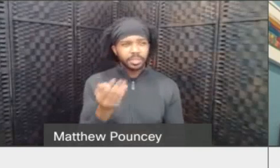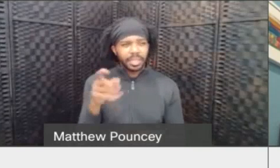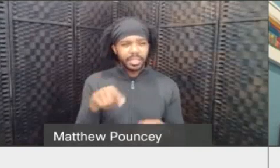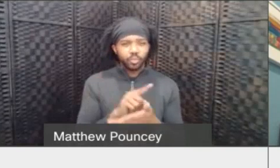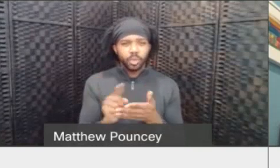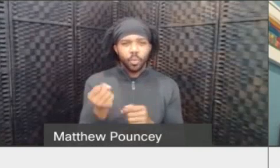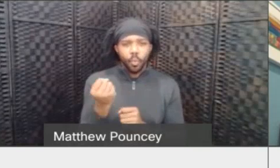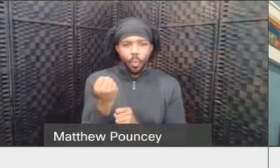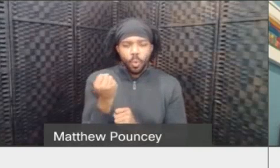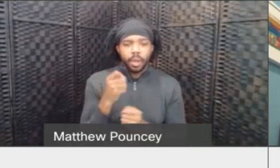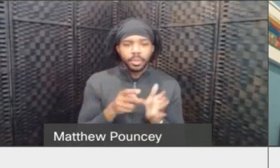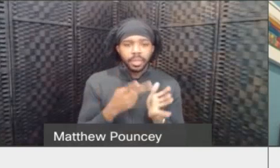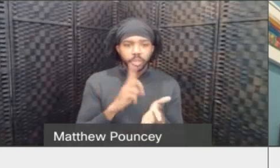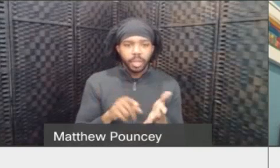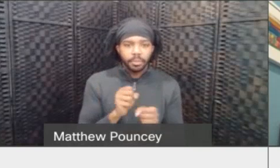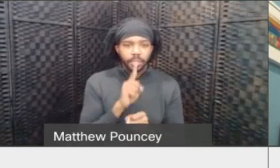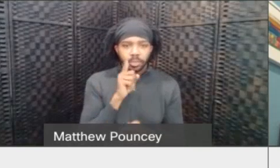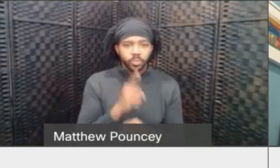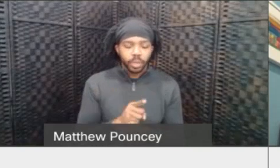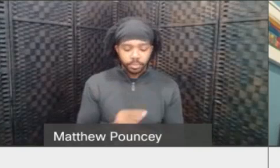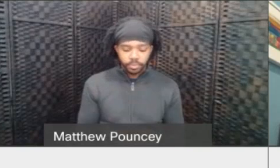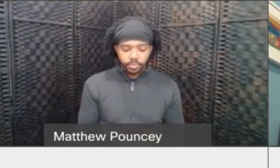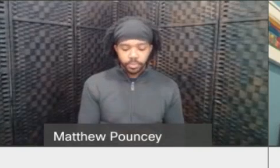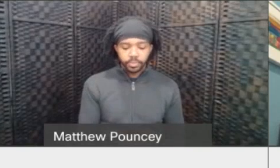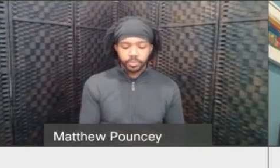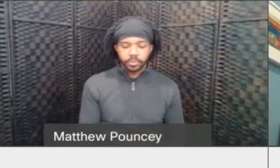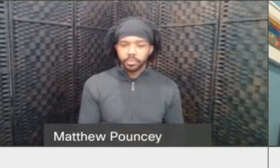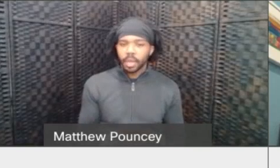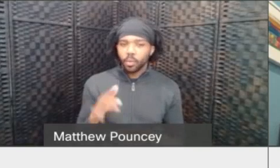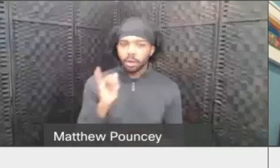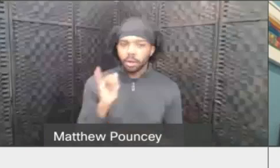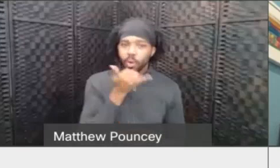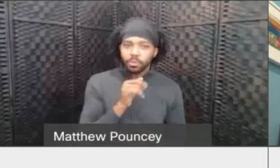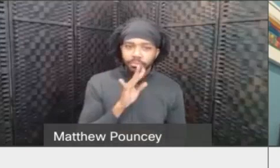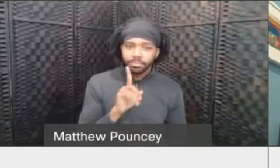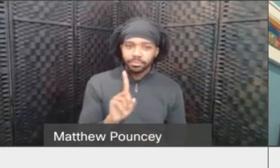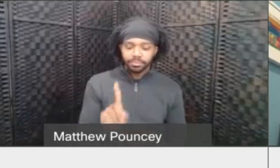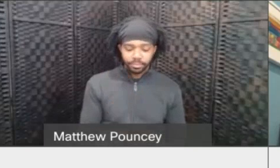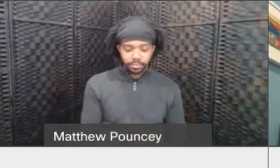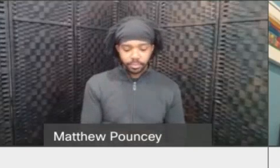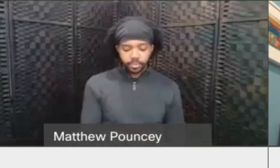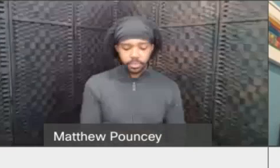make sure I'm not misquoting what was said about this.